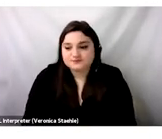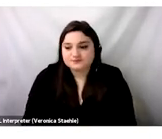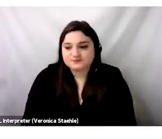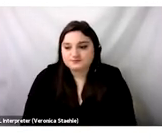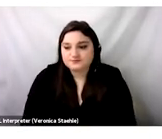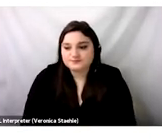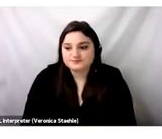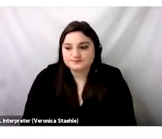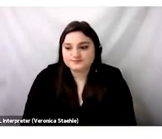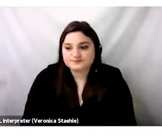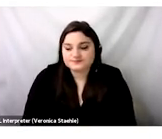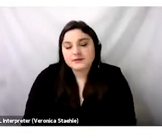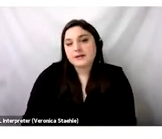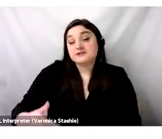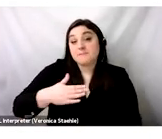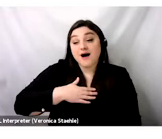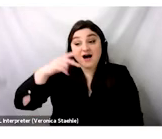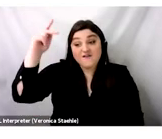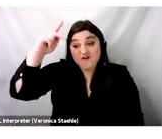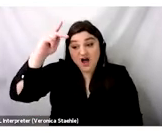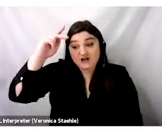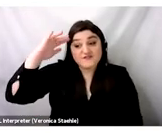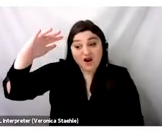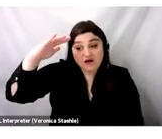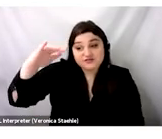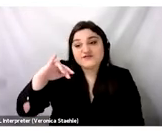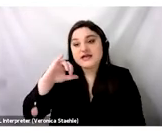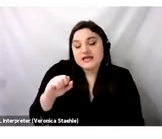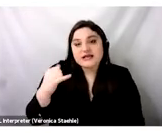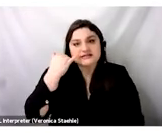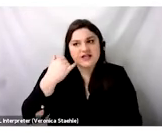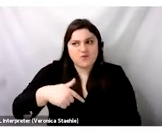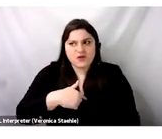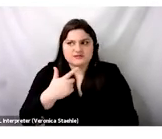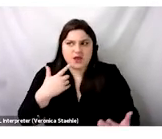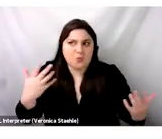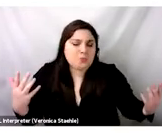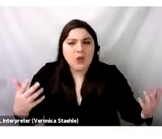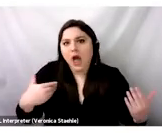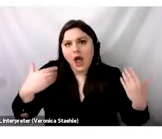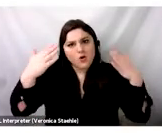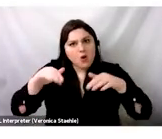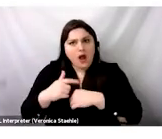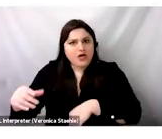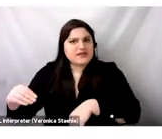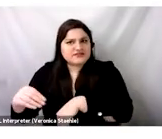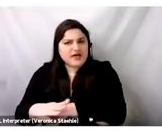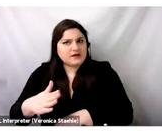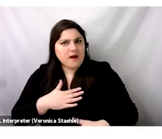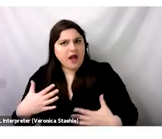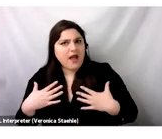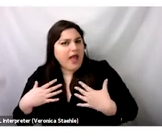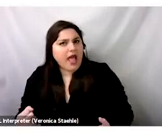the microplastics or nanoplastics harm our health or our bodily functions in general, but we can use